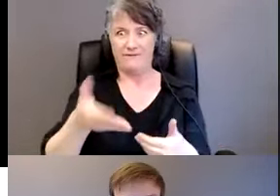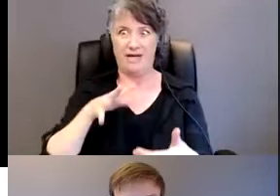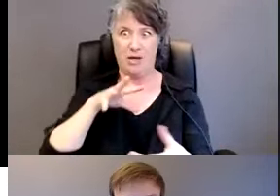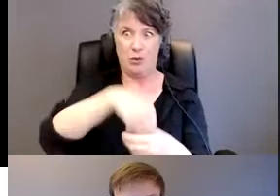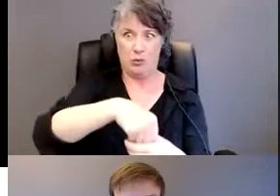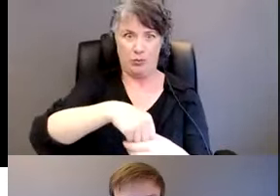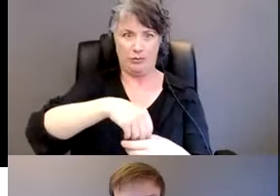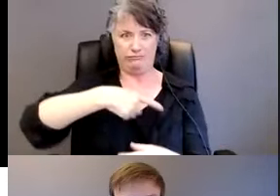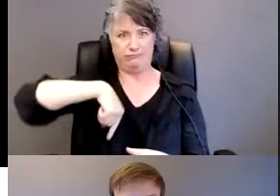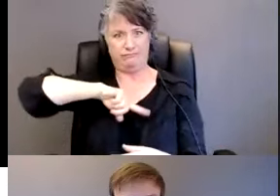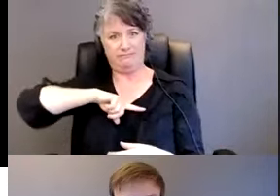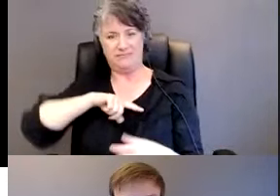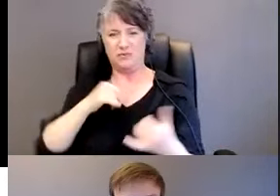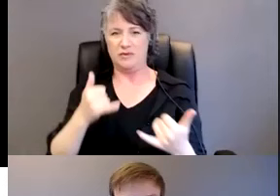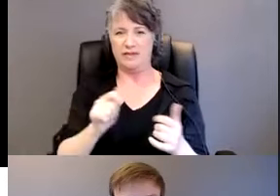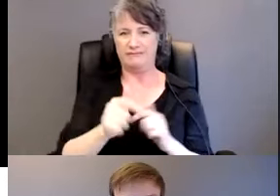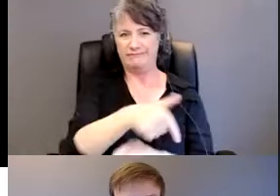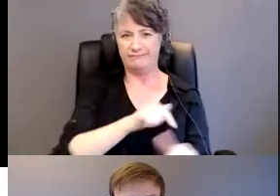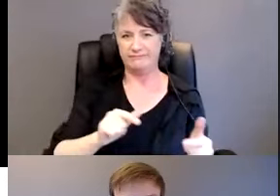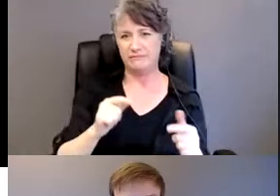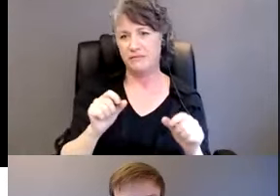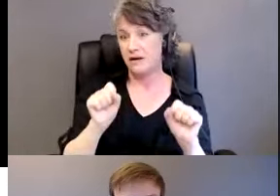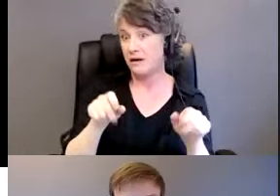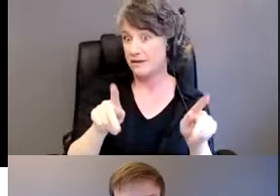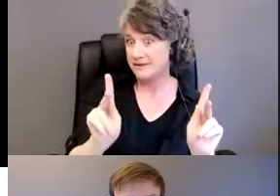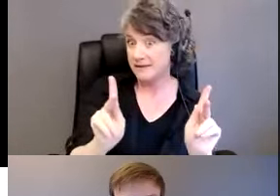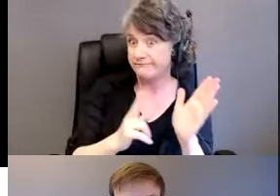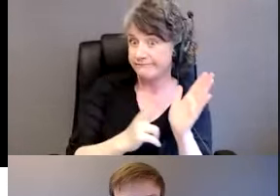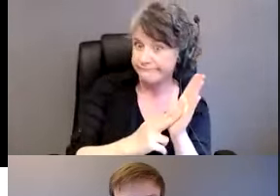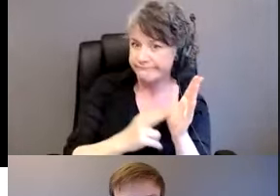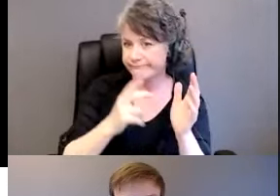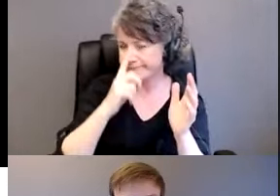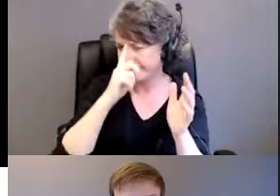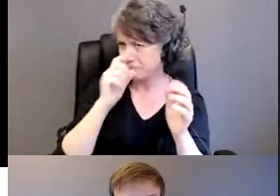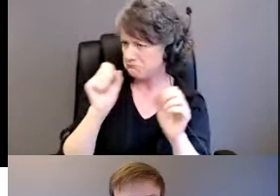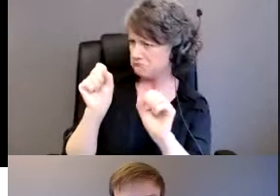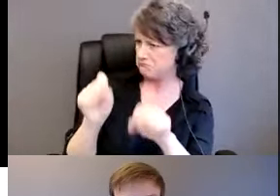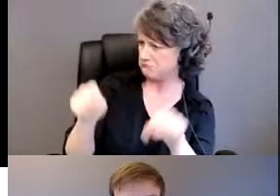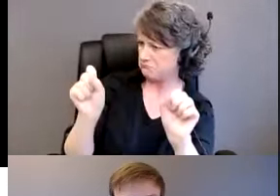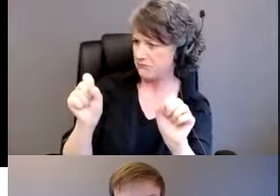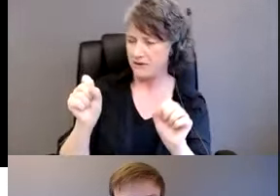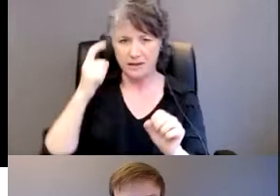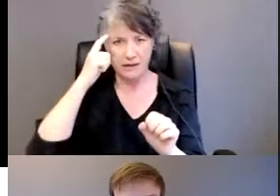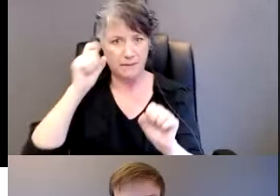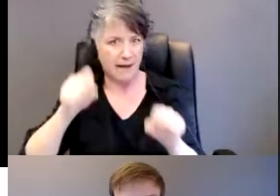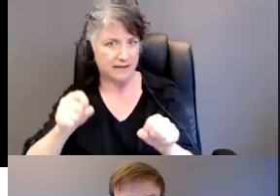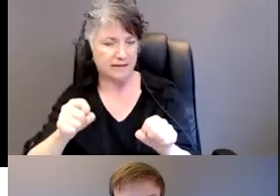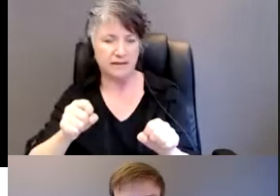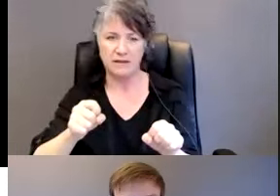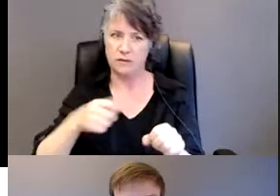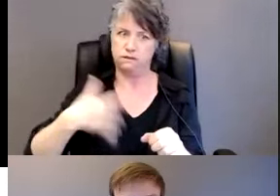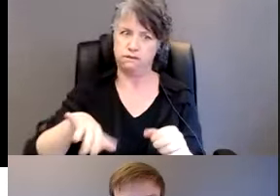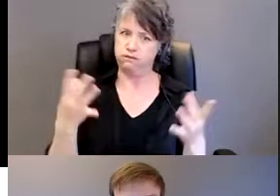panel. Consent capacity is, of course, a significant hot topic for us. We have a very unique role